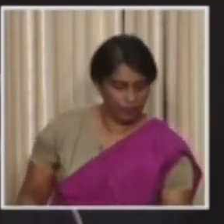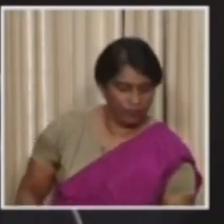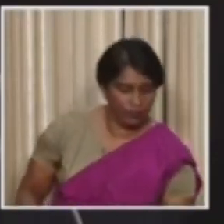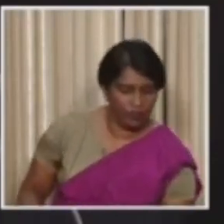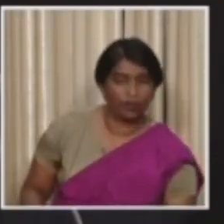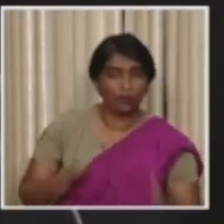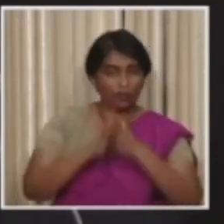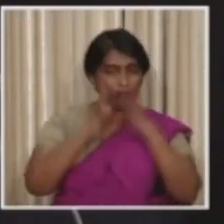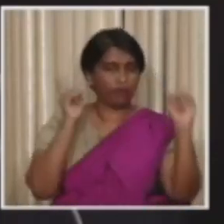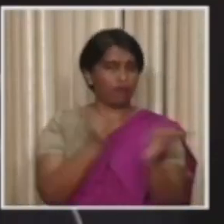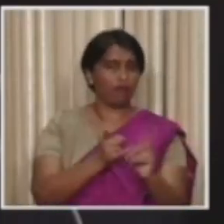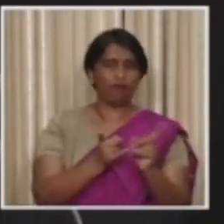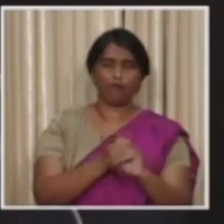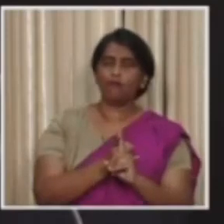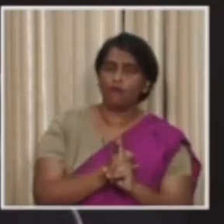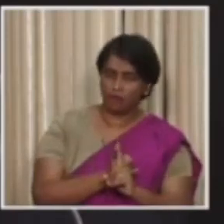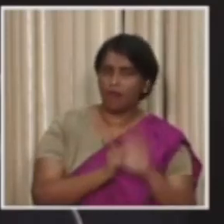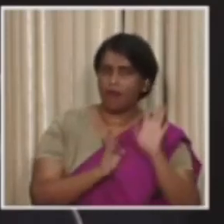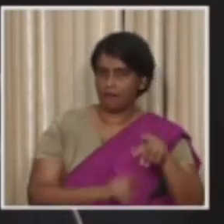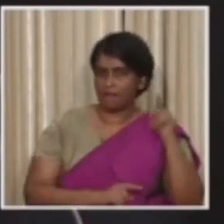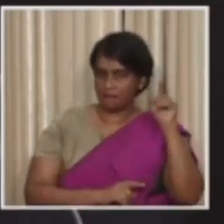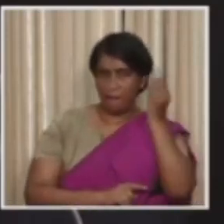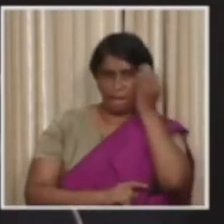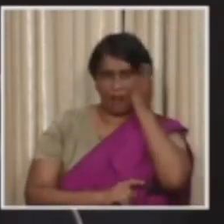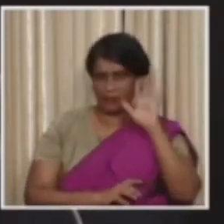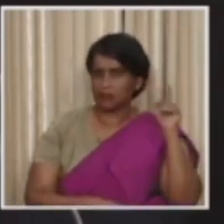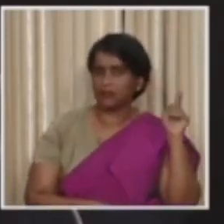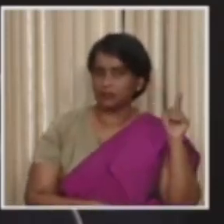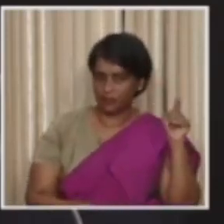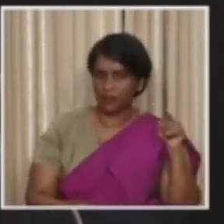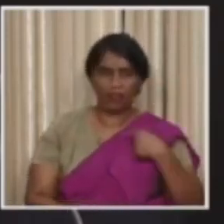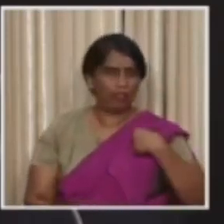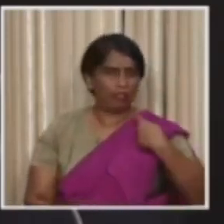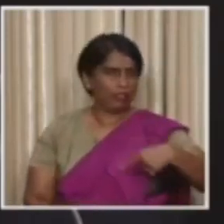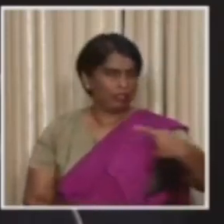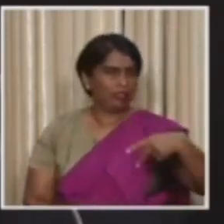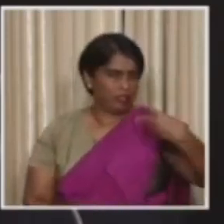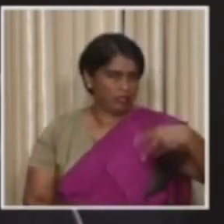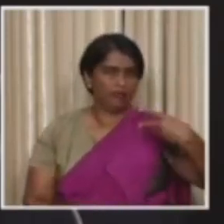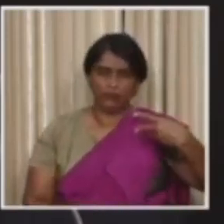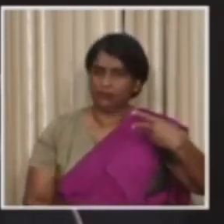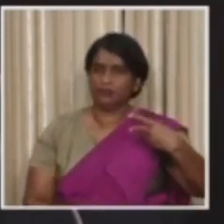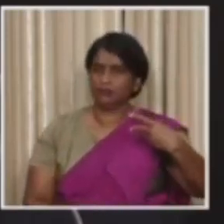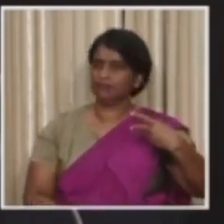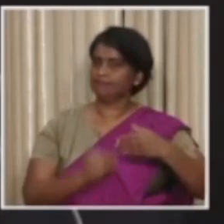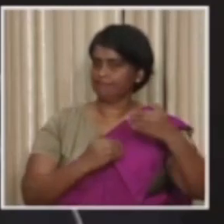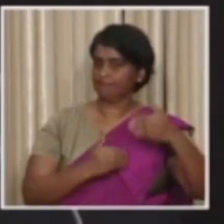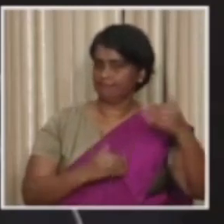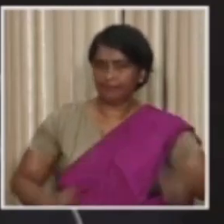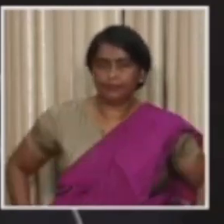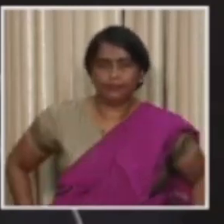for 2 days at a stretch. You know, this is, you know, the asymmetry of military power between Israel,